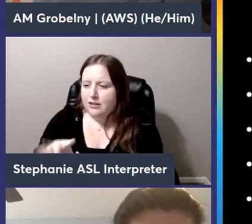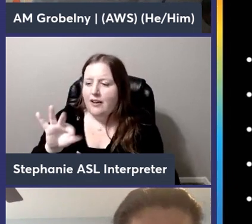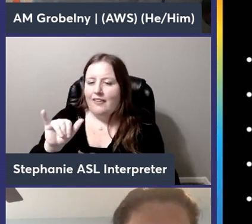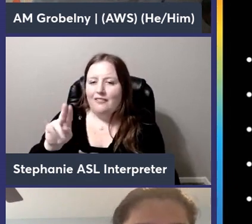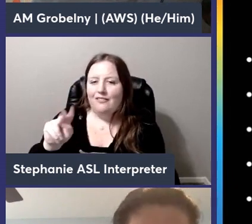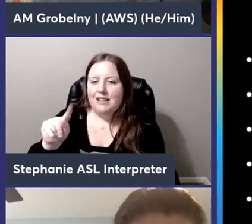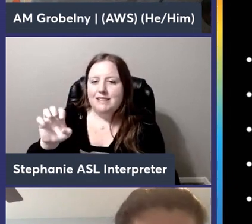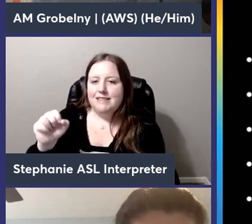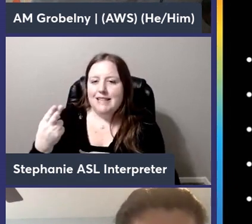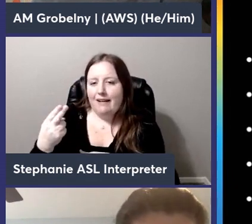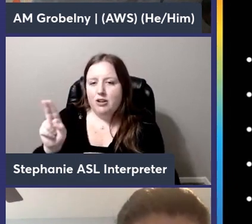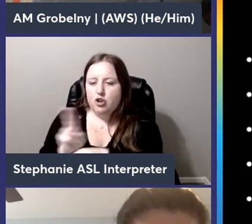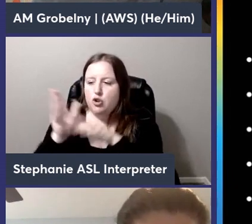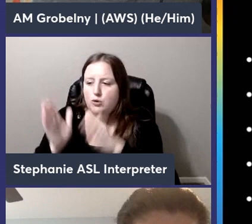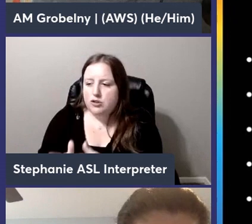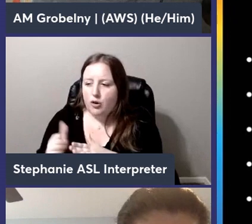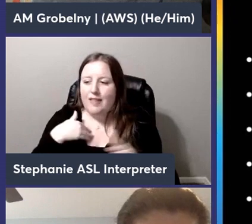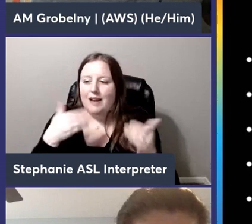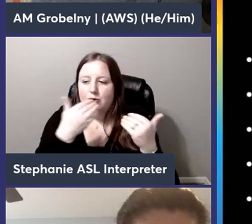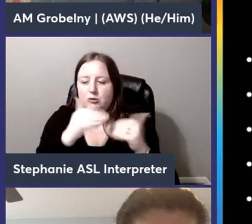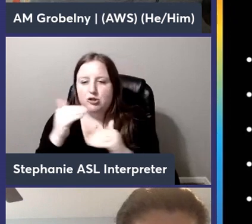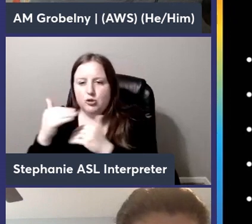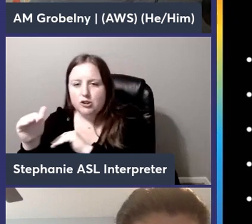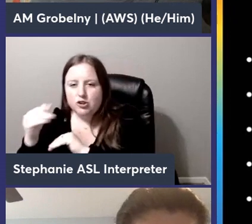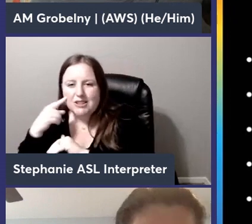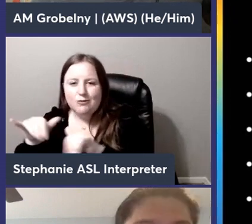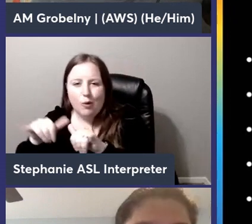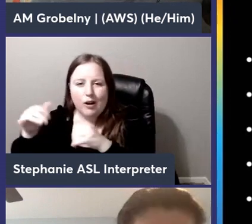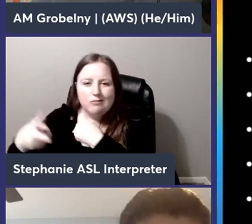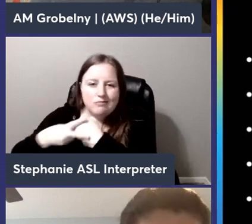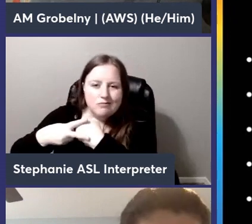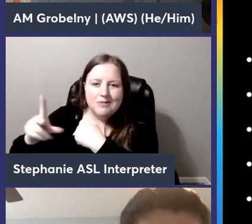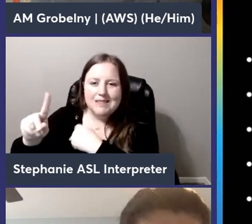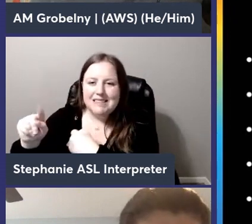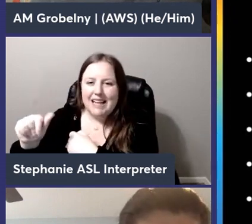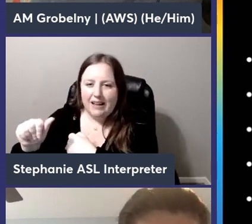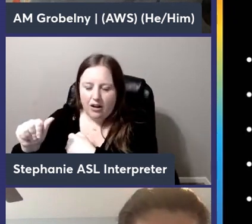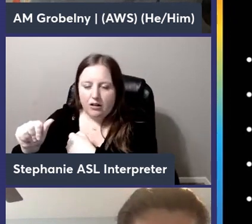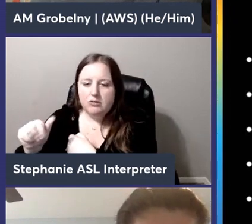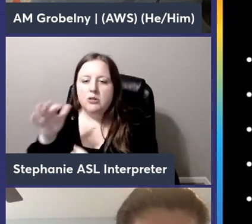user, and they have restrictions on retaining data. Okay. So